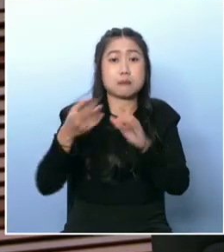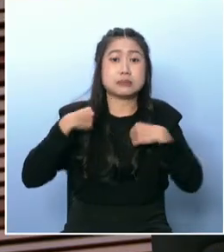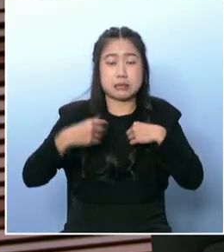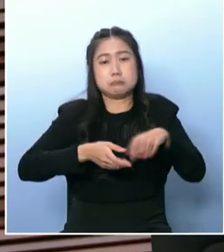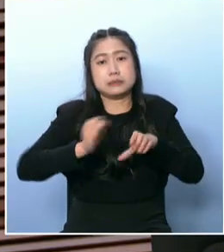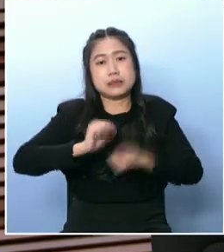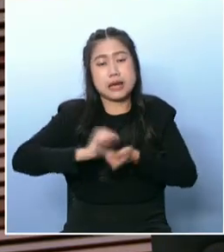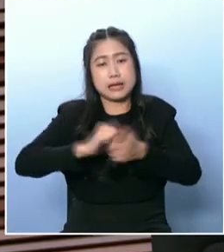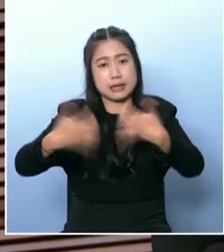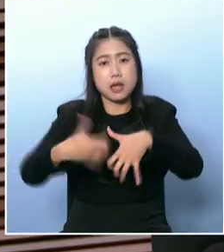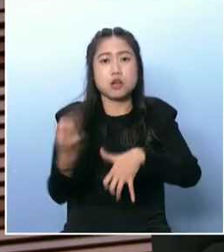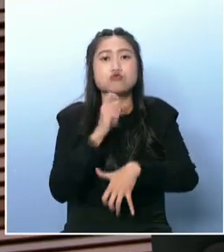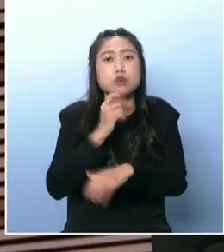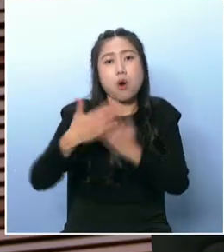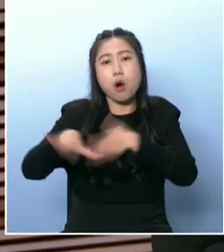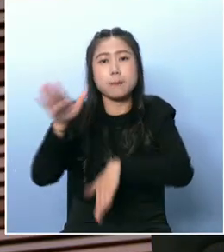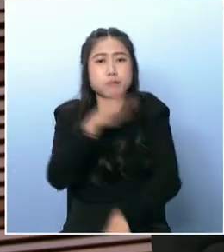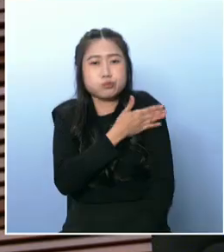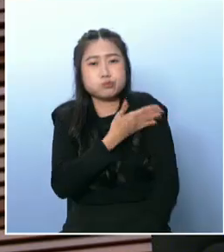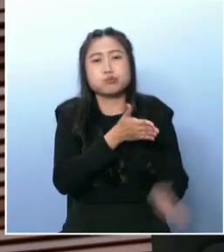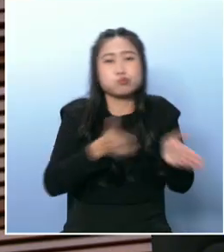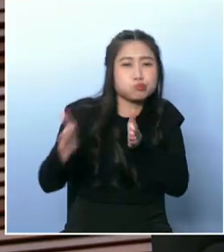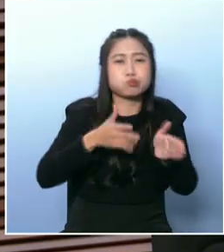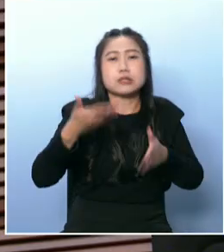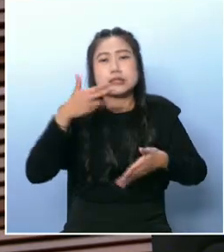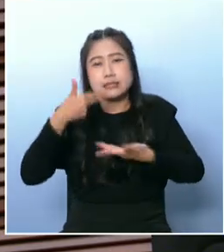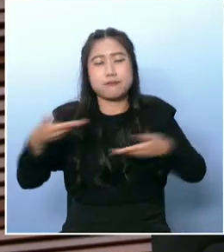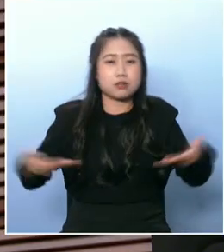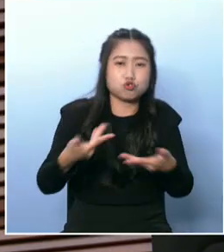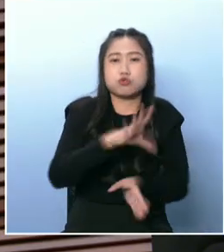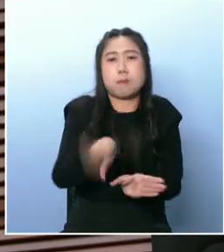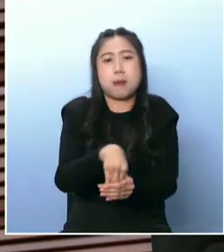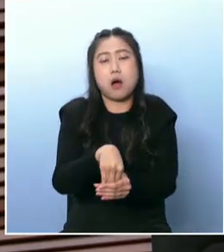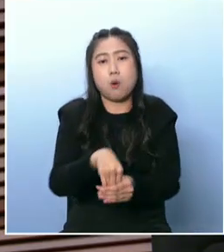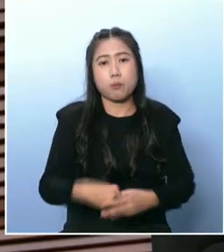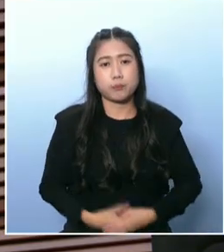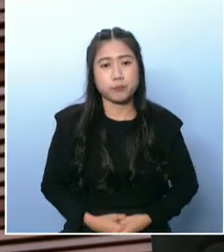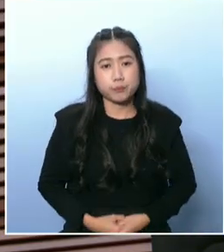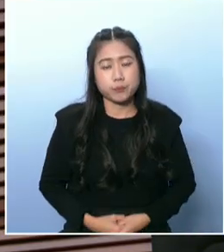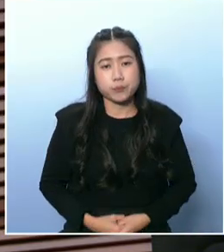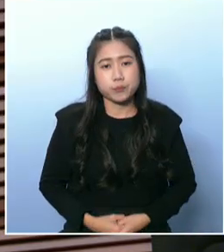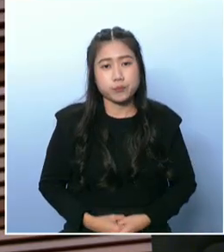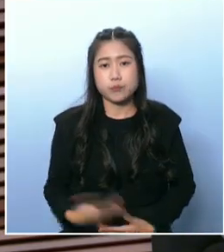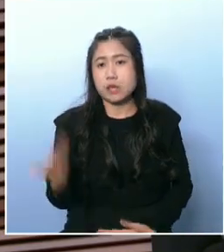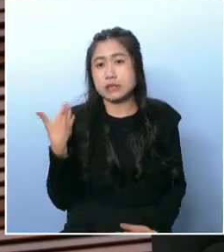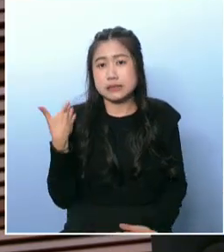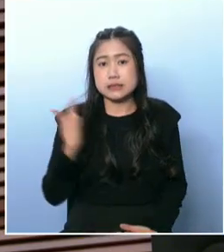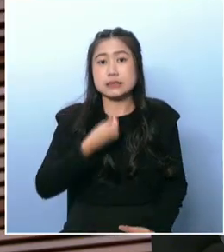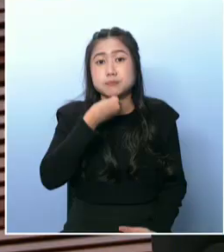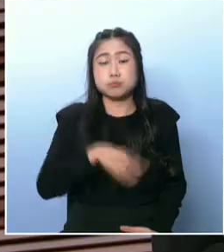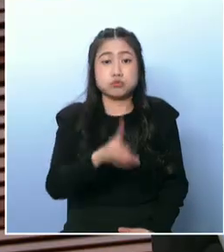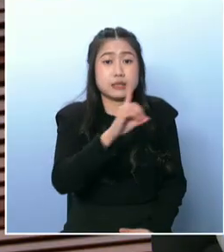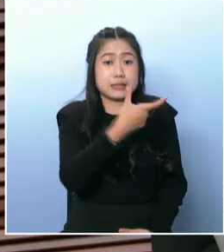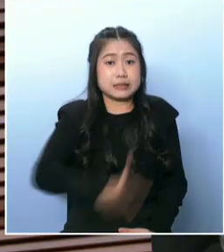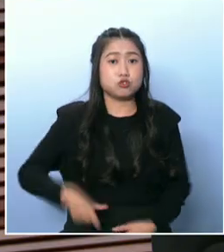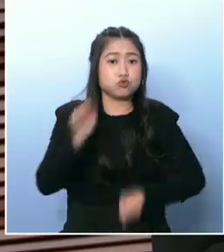have their own bathroom, toilets, and then also there will be meals provided and facilities, activities